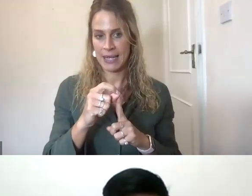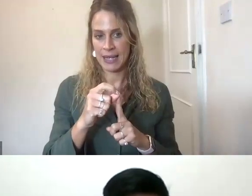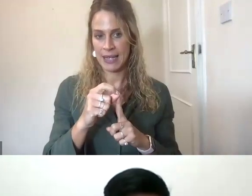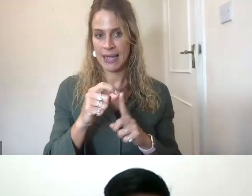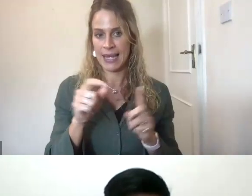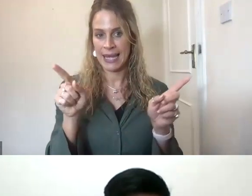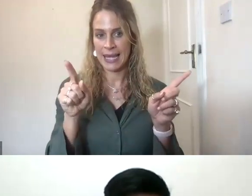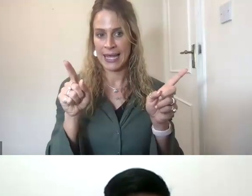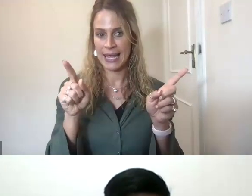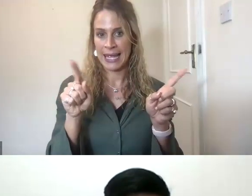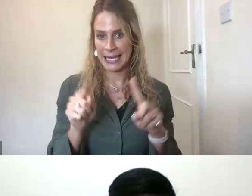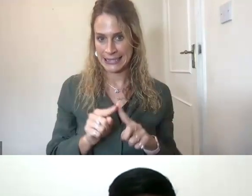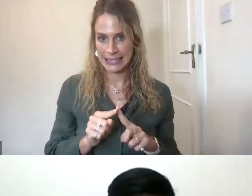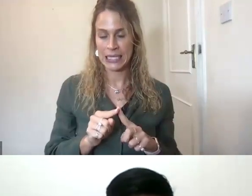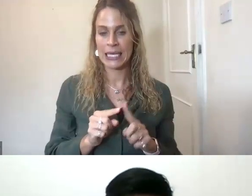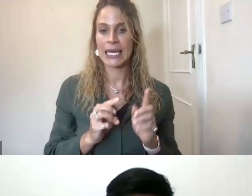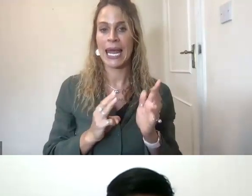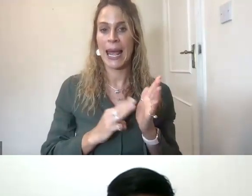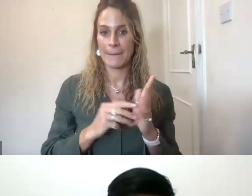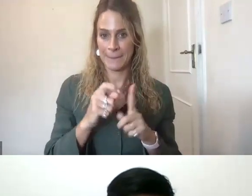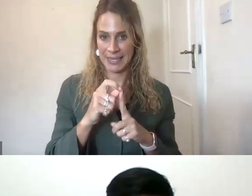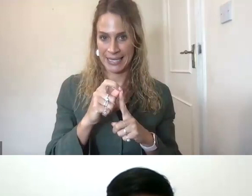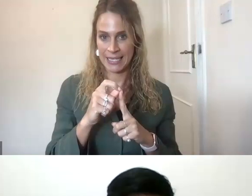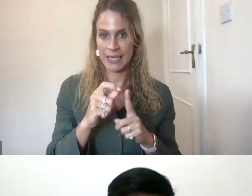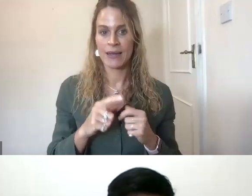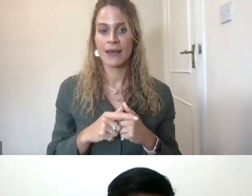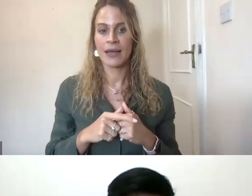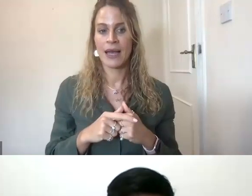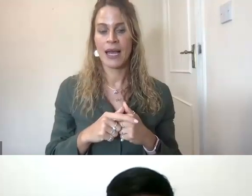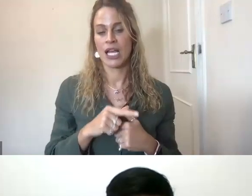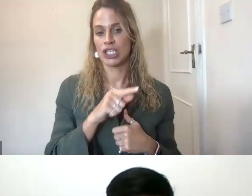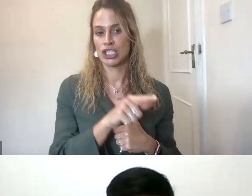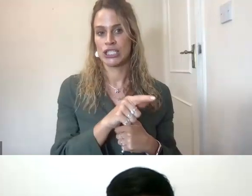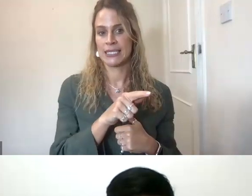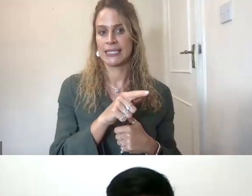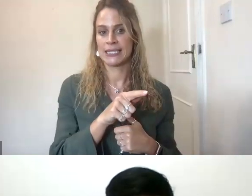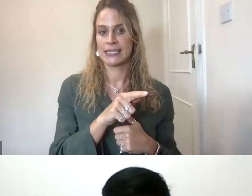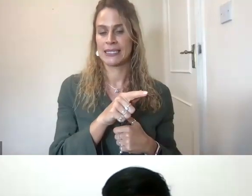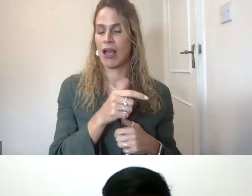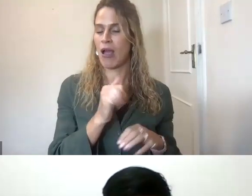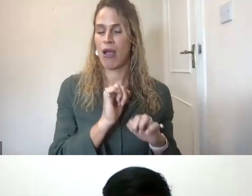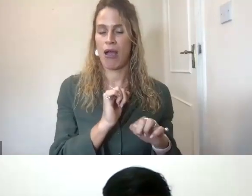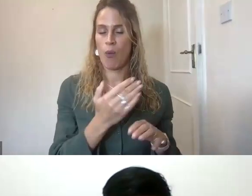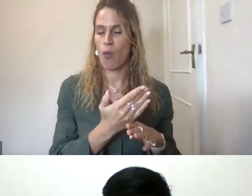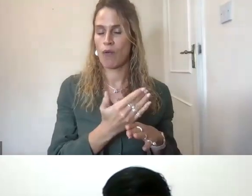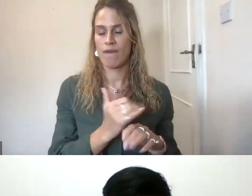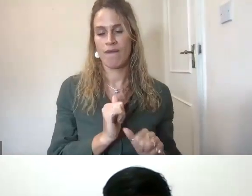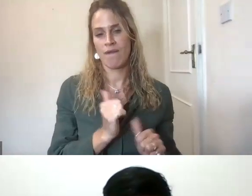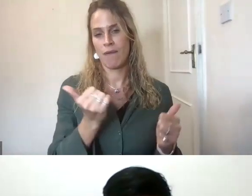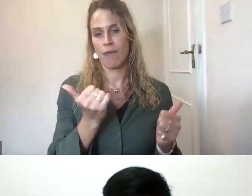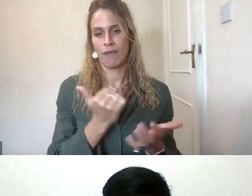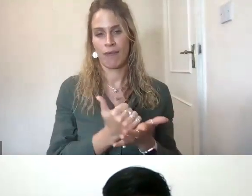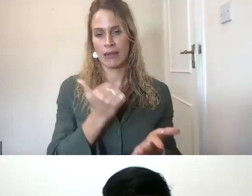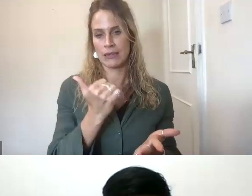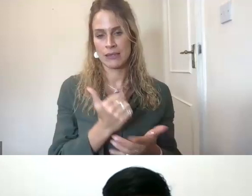Indian Parliament. Like she's an MP, and probably she's busy with that. But her works, I find that very